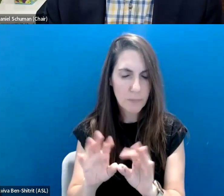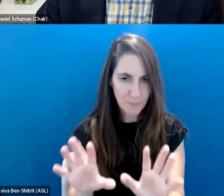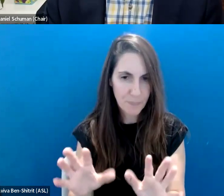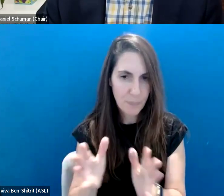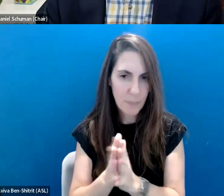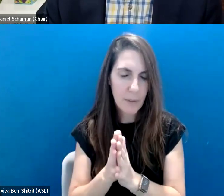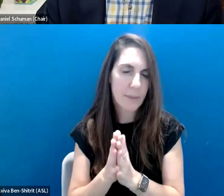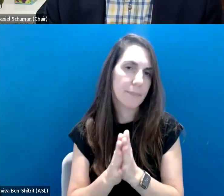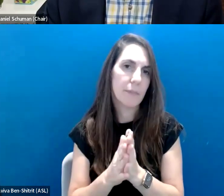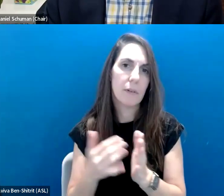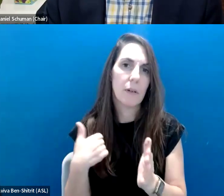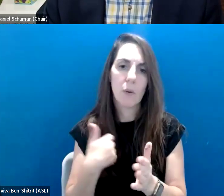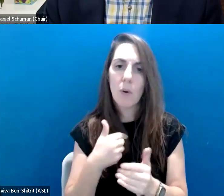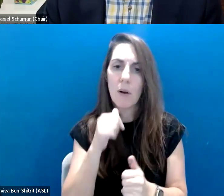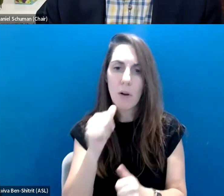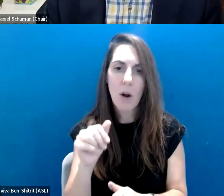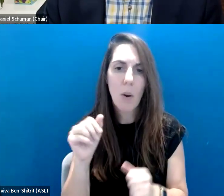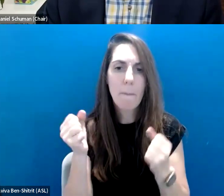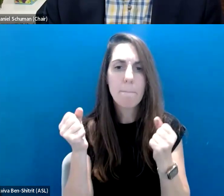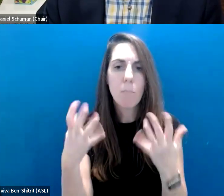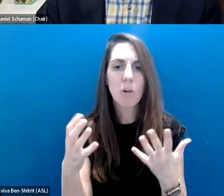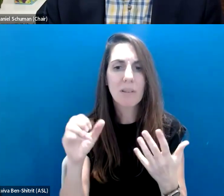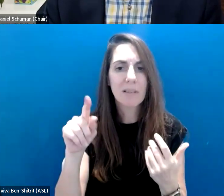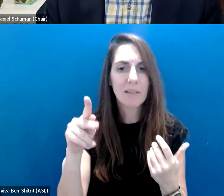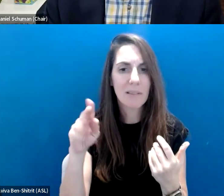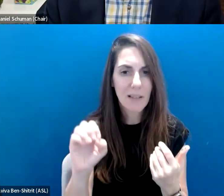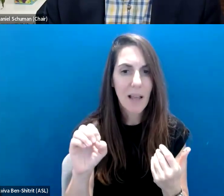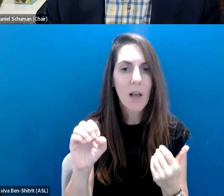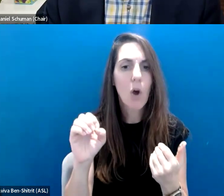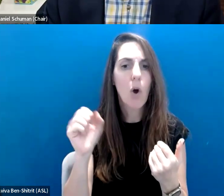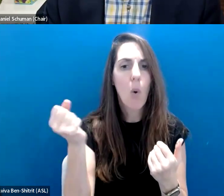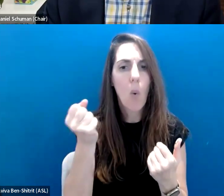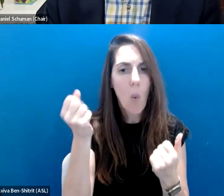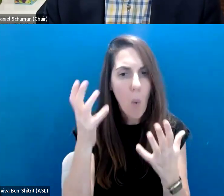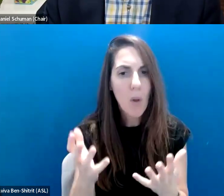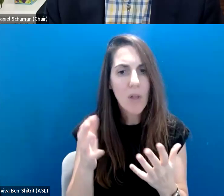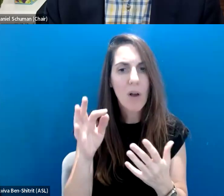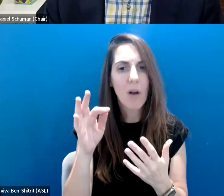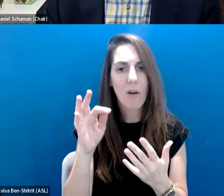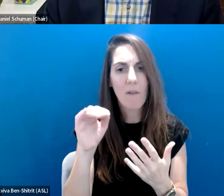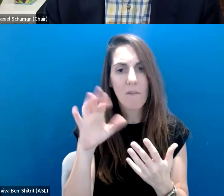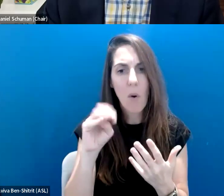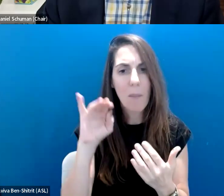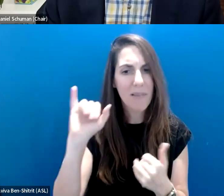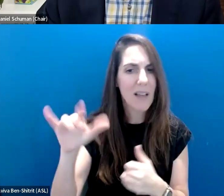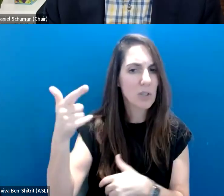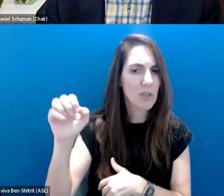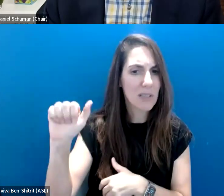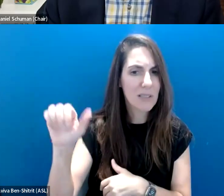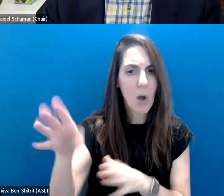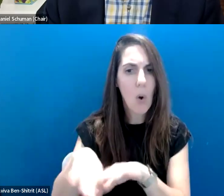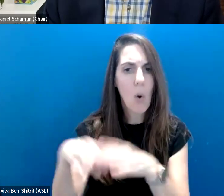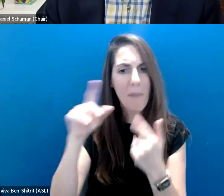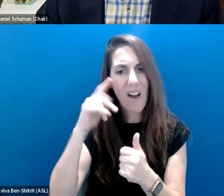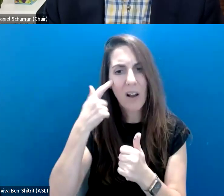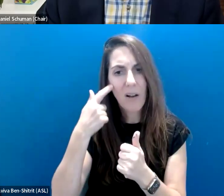We are not the multi-stakeholder forum. The multi-stakeholder forum, to the extent it exists, is GSA's Open Government Secretariat. They have run